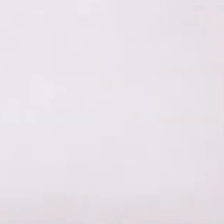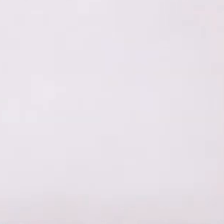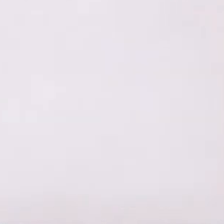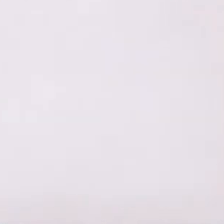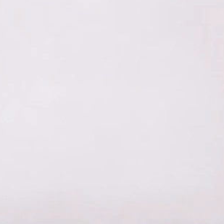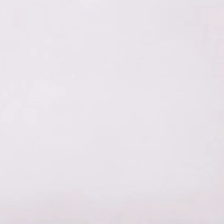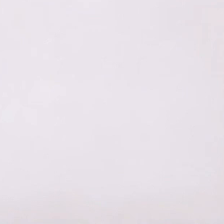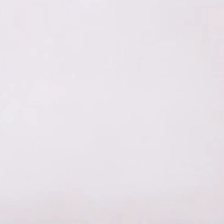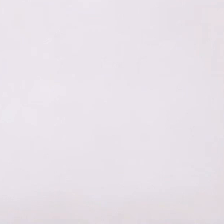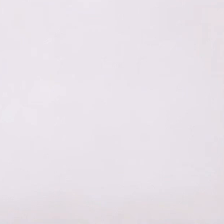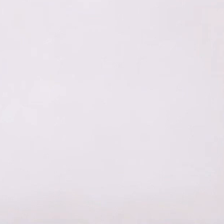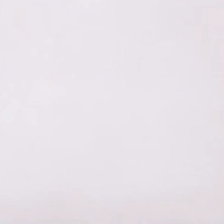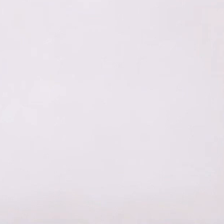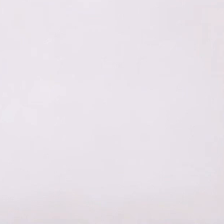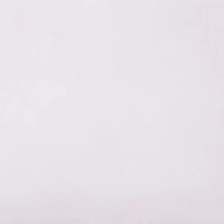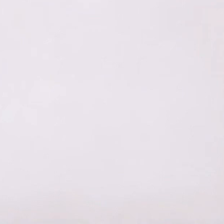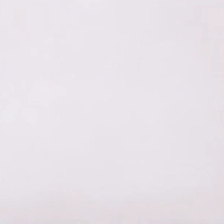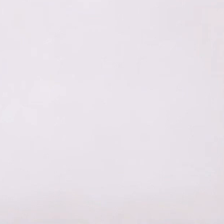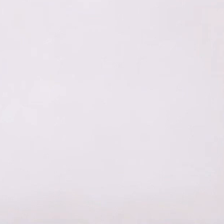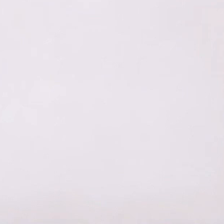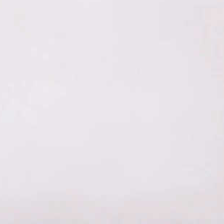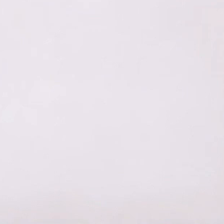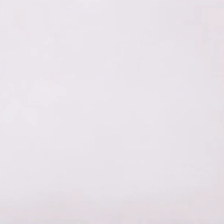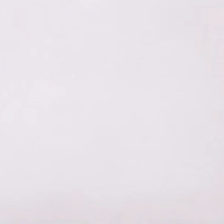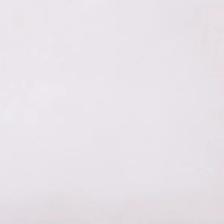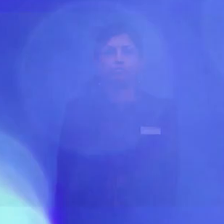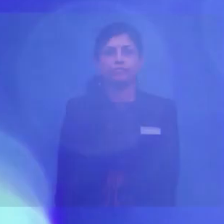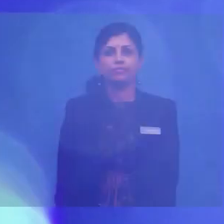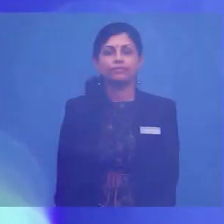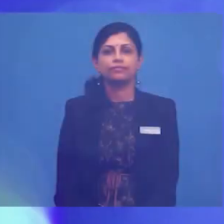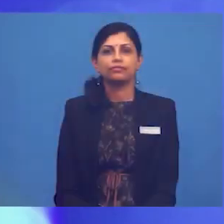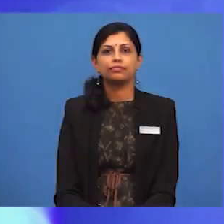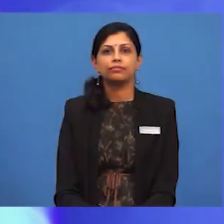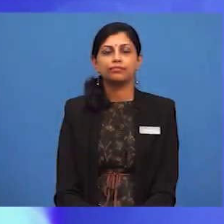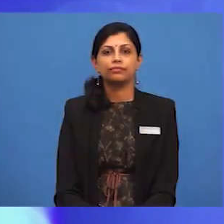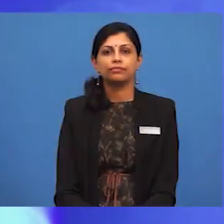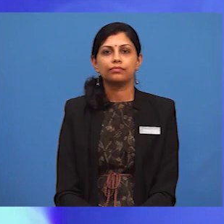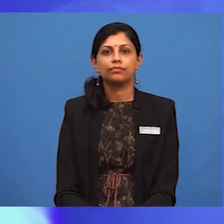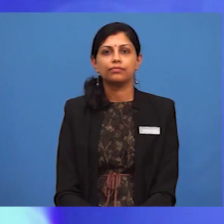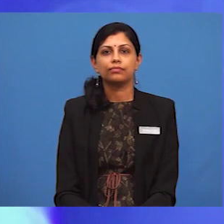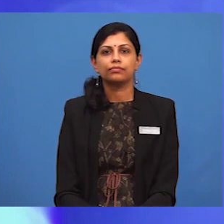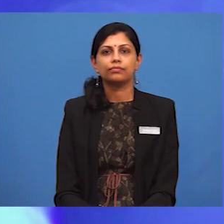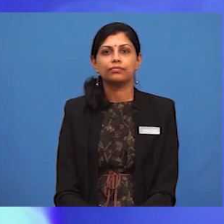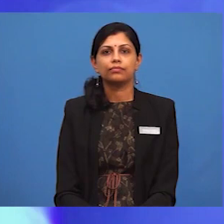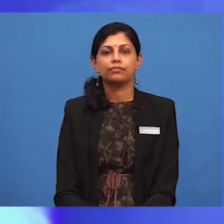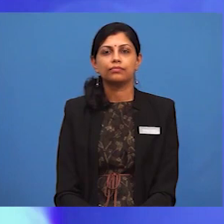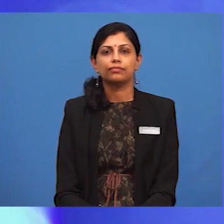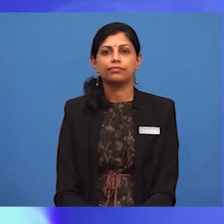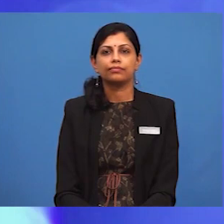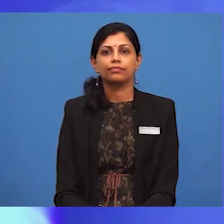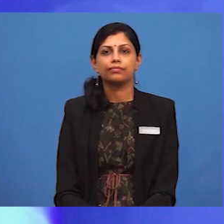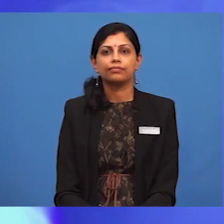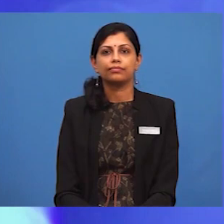between your words in that sentence, you can add the word also. Alright? So